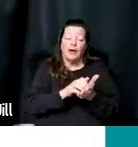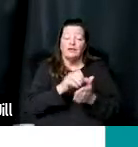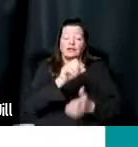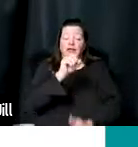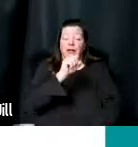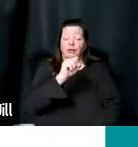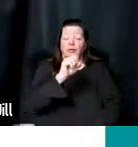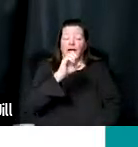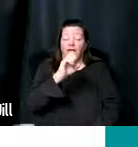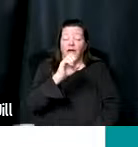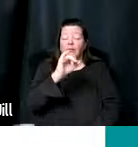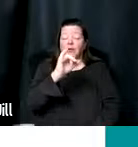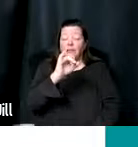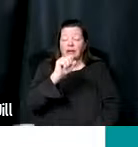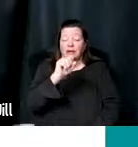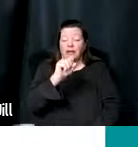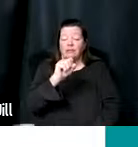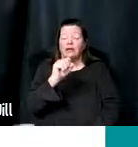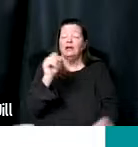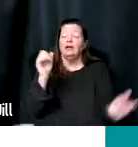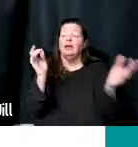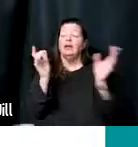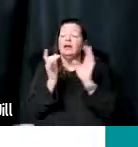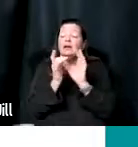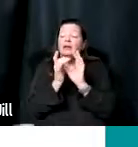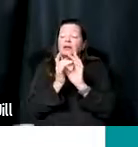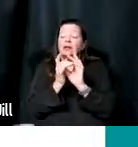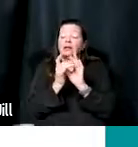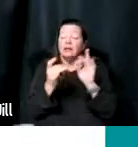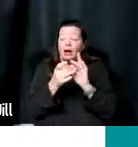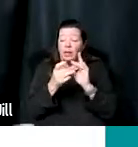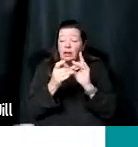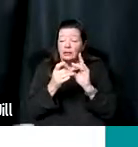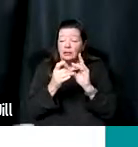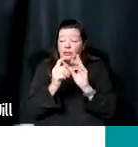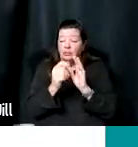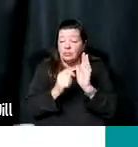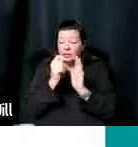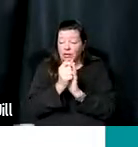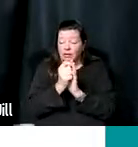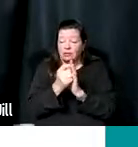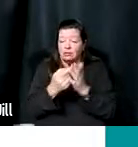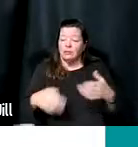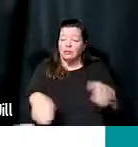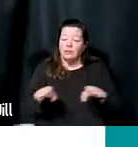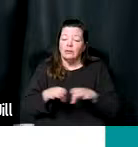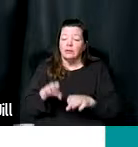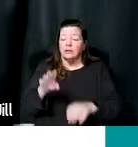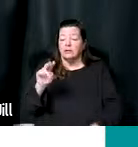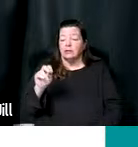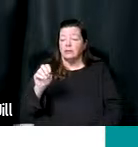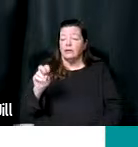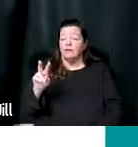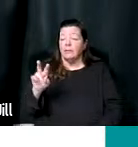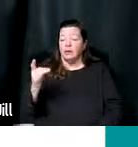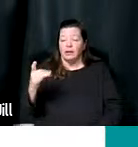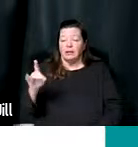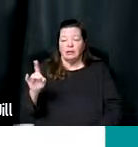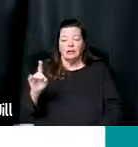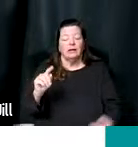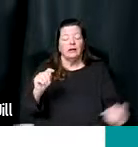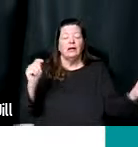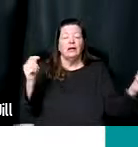impact statement public comment period closes on November 18th. And the team will be